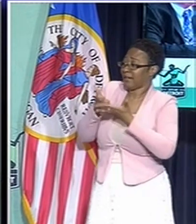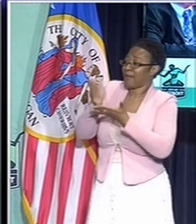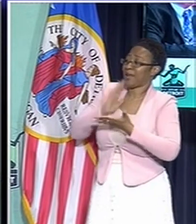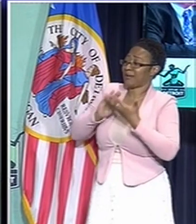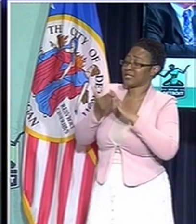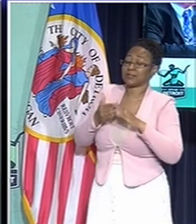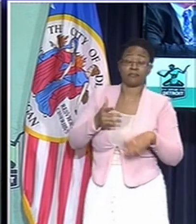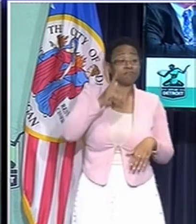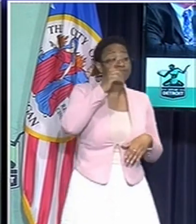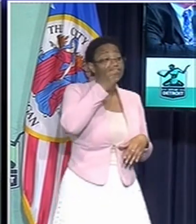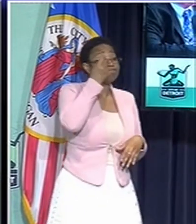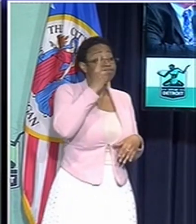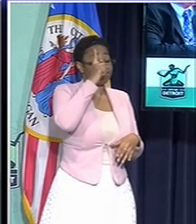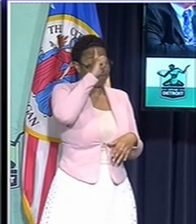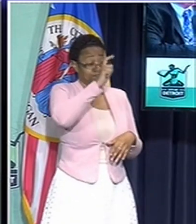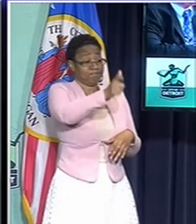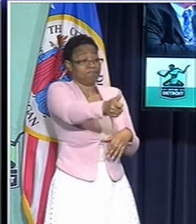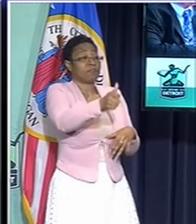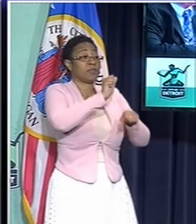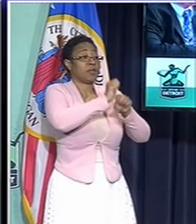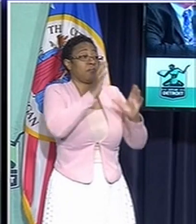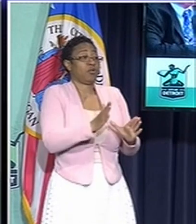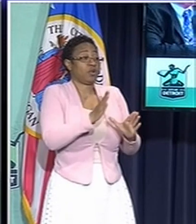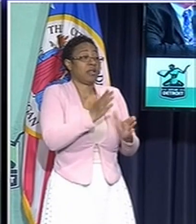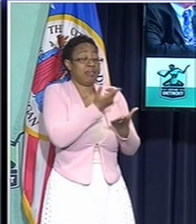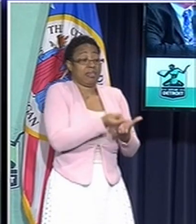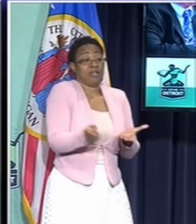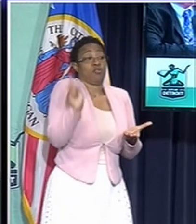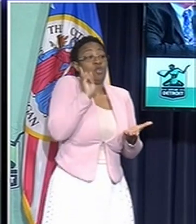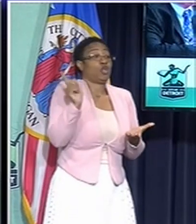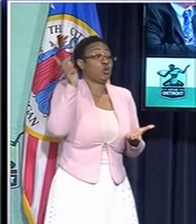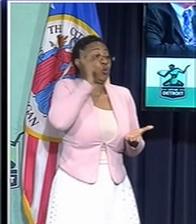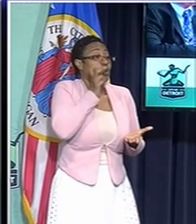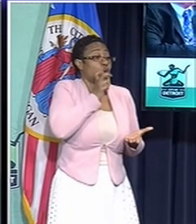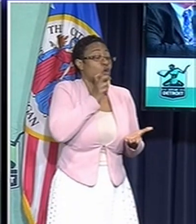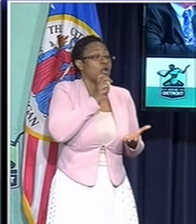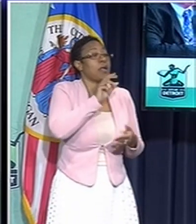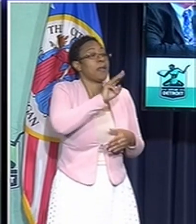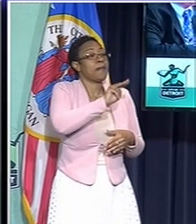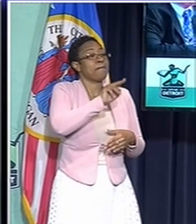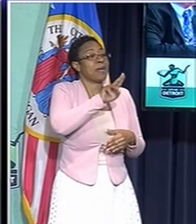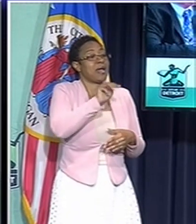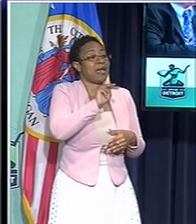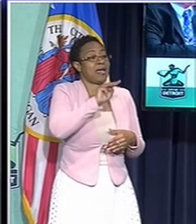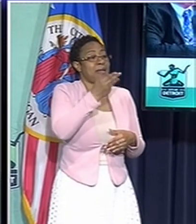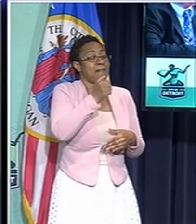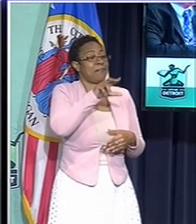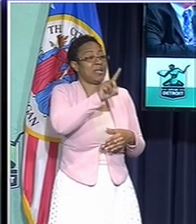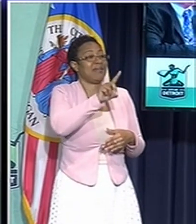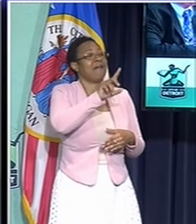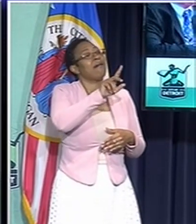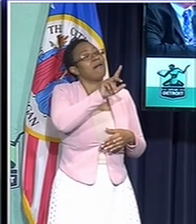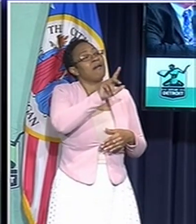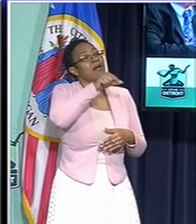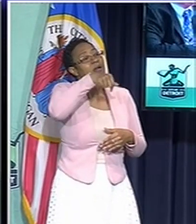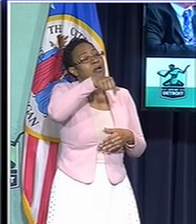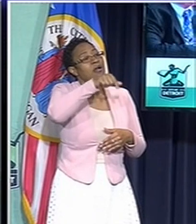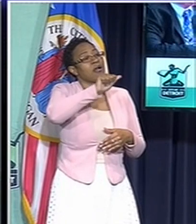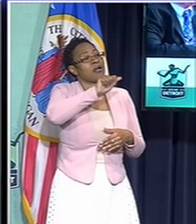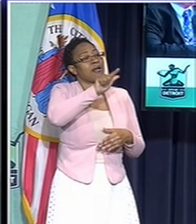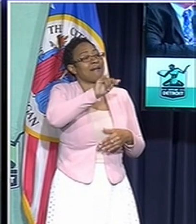going to leave it to every employer to make their own decision. Last week you heard Muhammad Kazi talk about it, the nursing homes paying